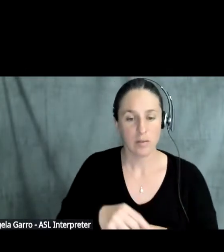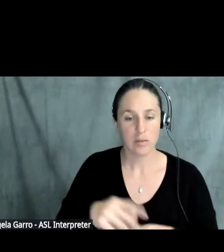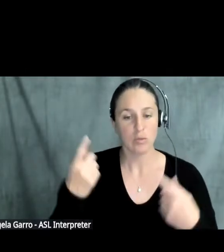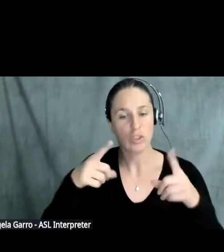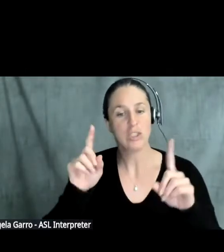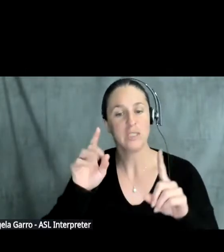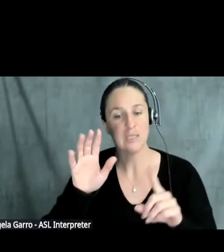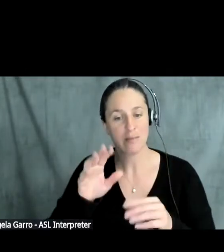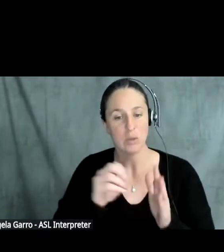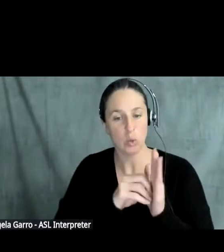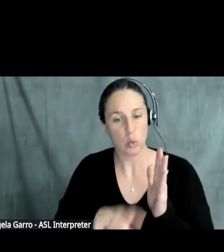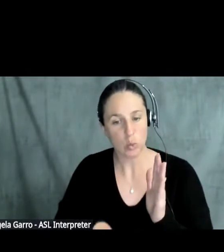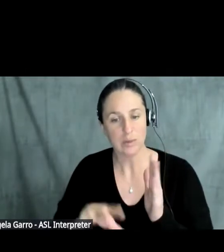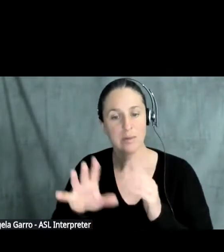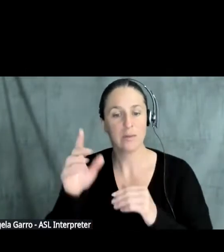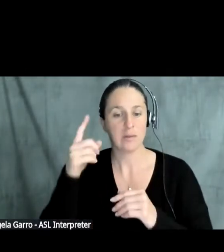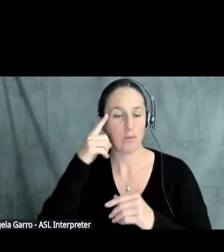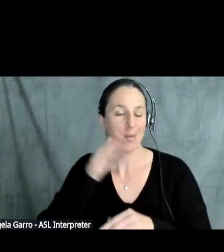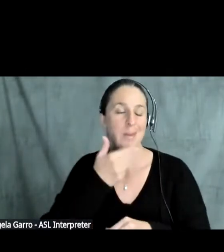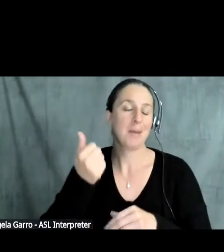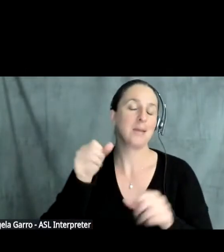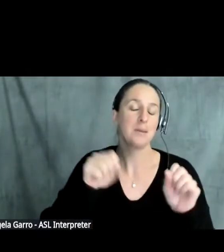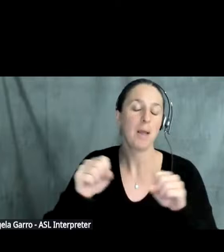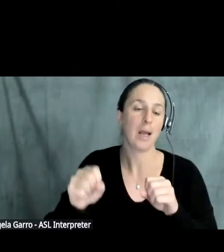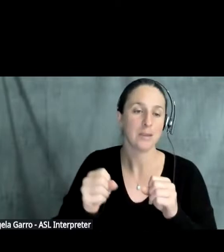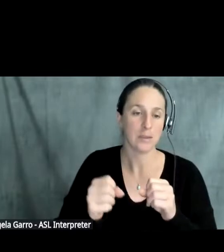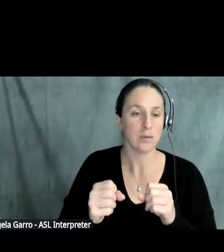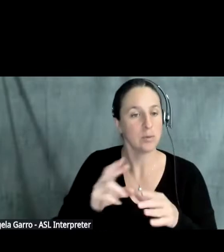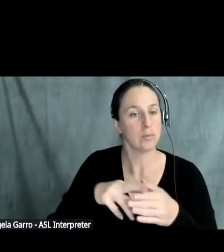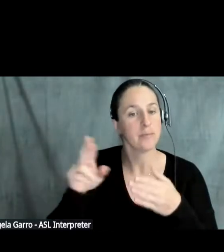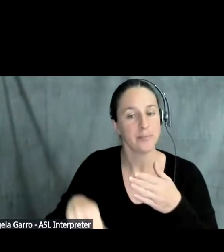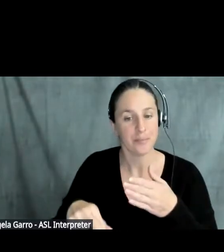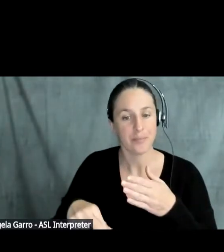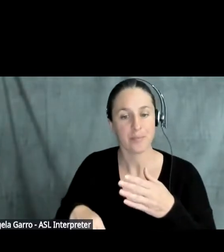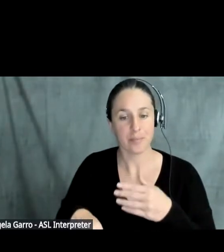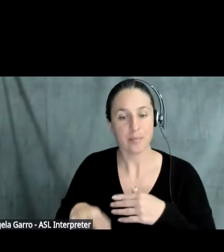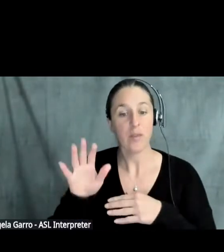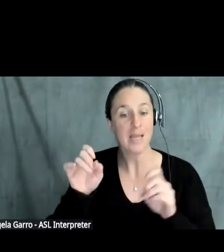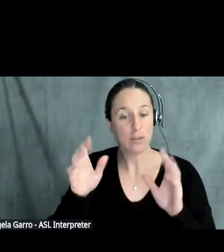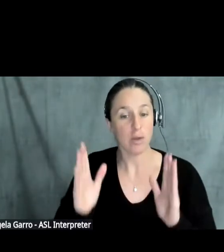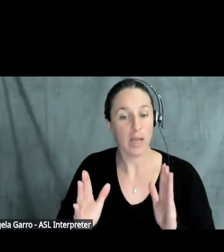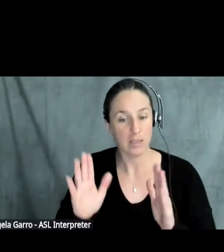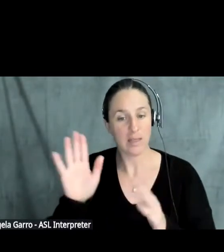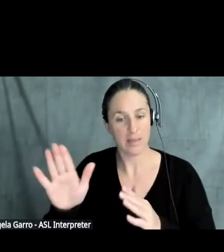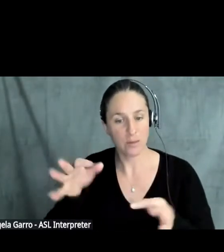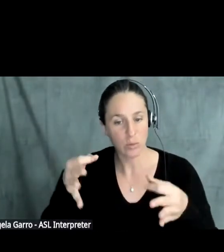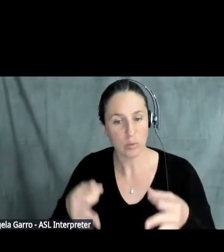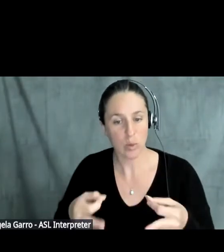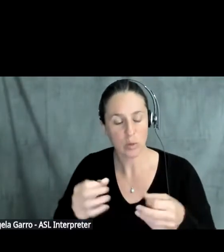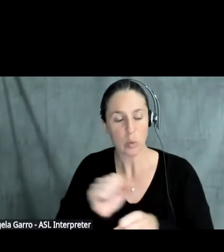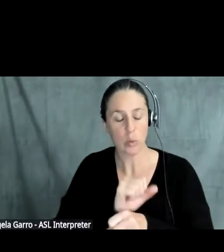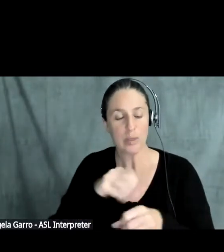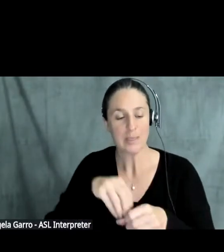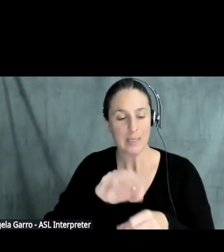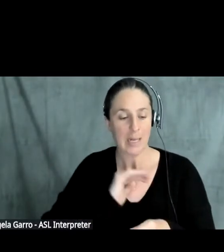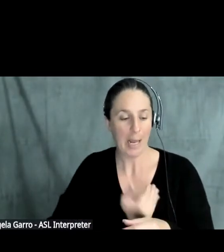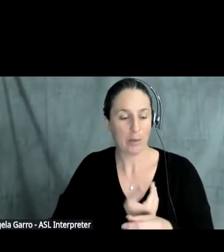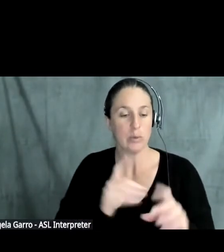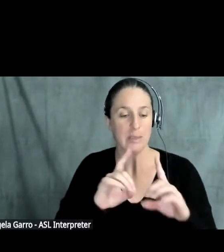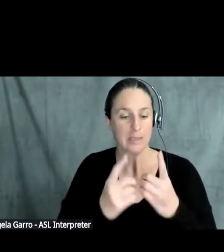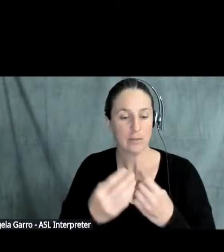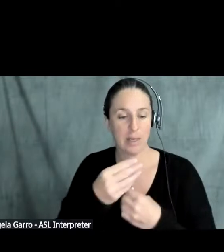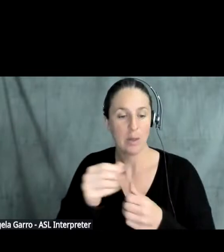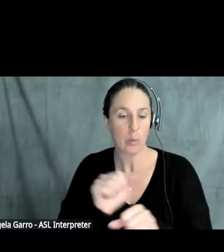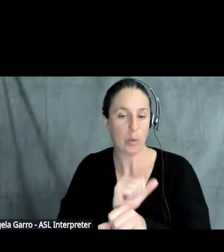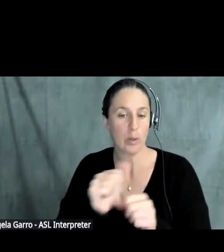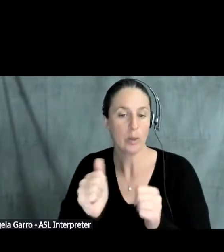possible personal outcomes. They are all educators by virtue of their choice to work in our district and work with our students. We